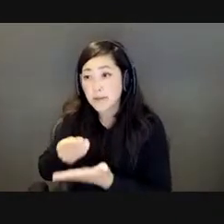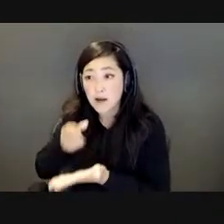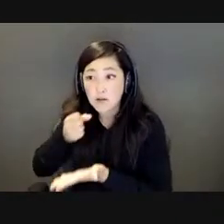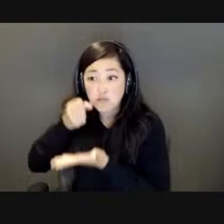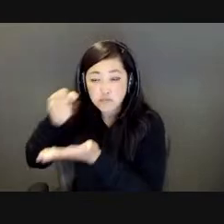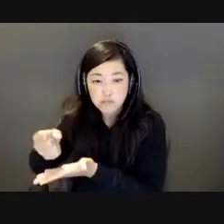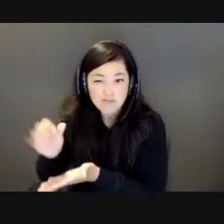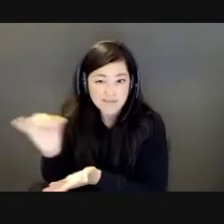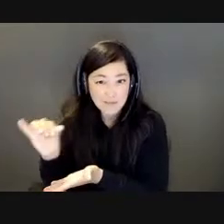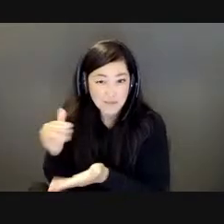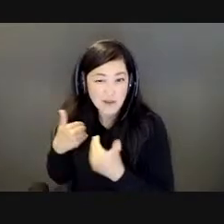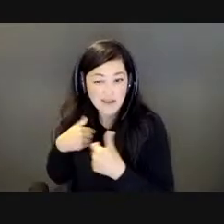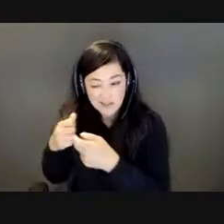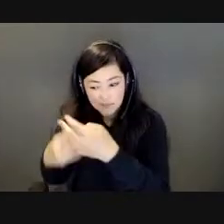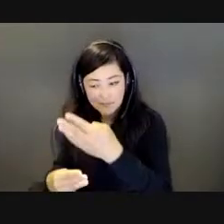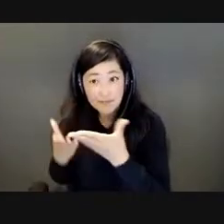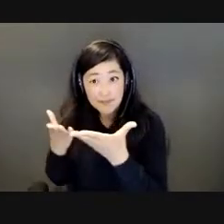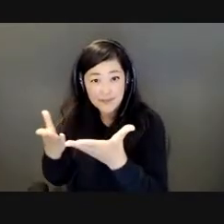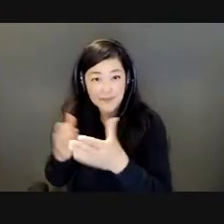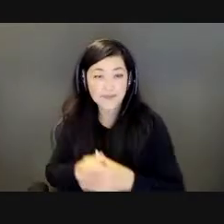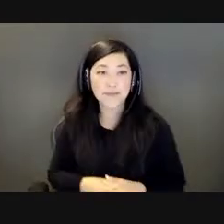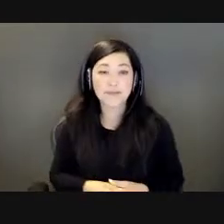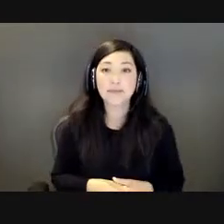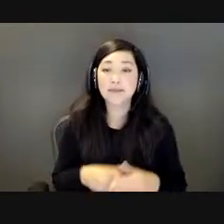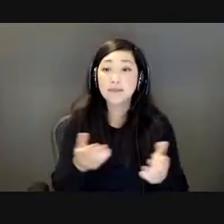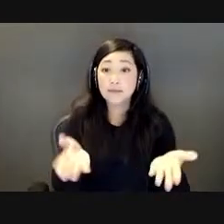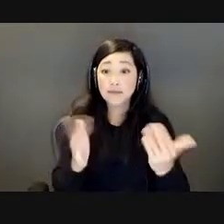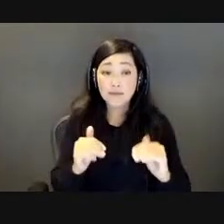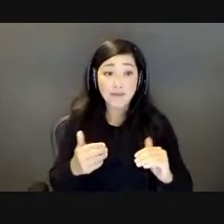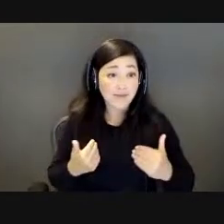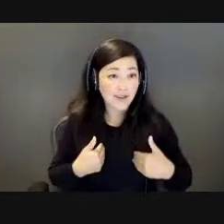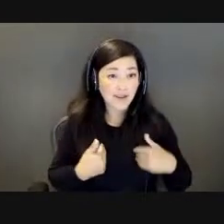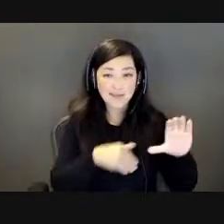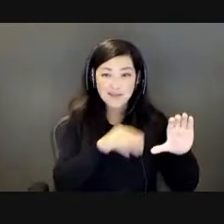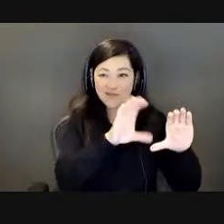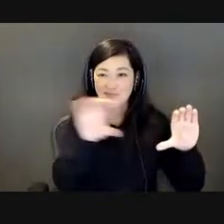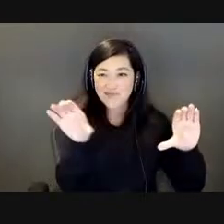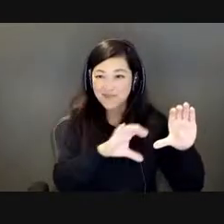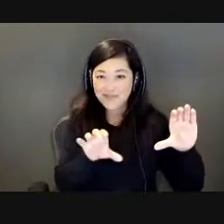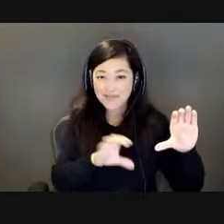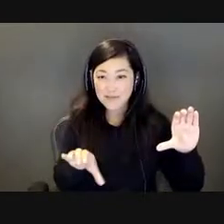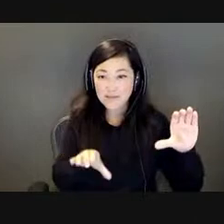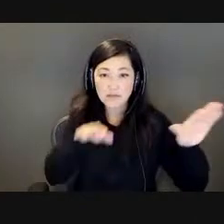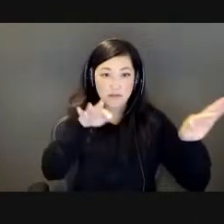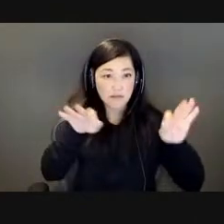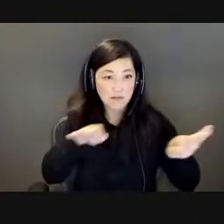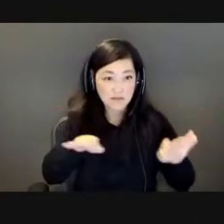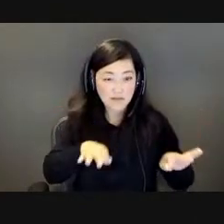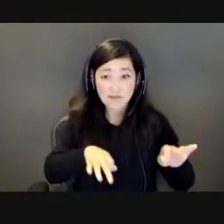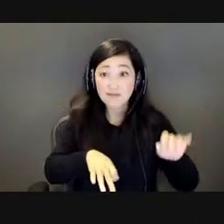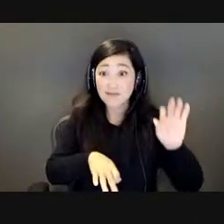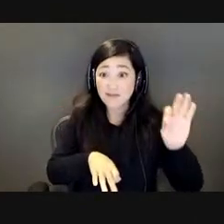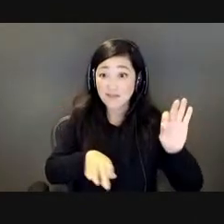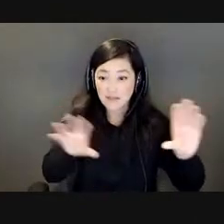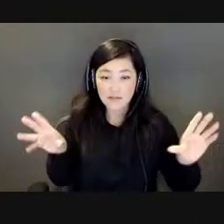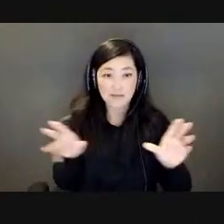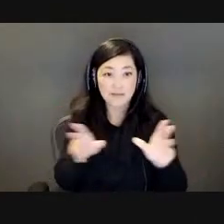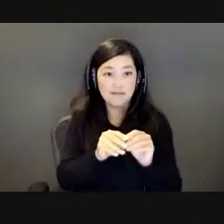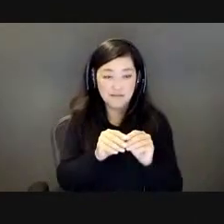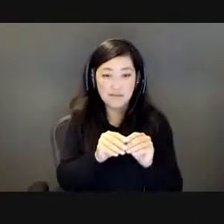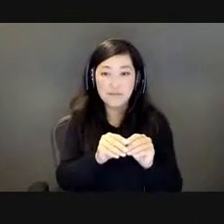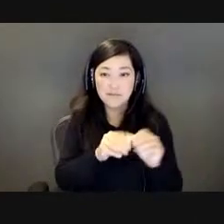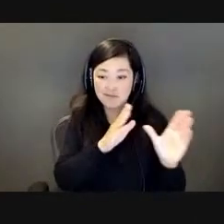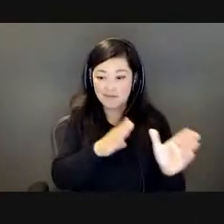On the next slide, it's a chart with the standards development process that outlines 9 phases, which are